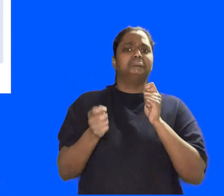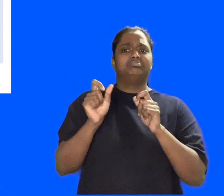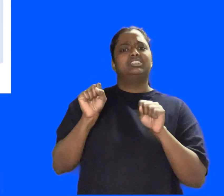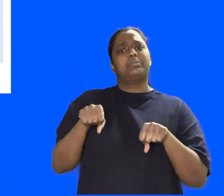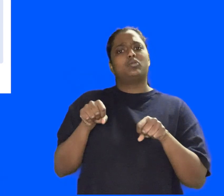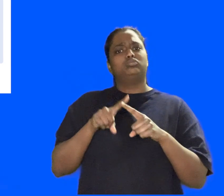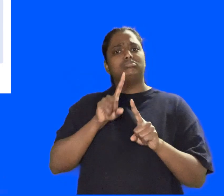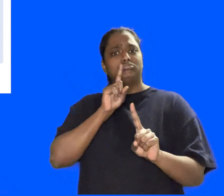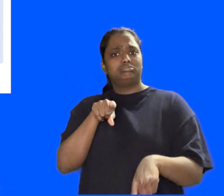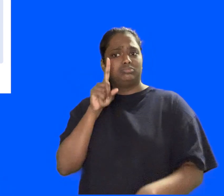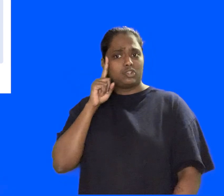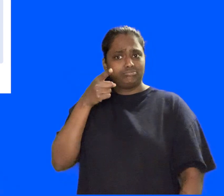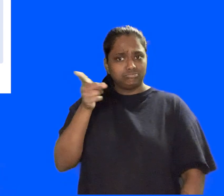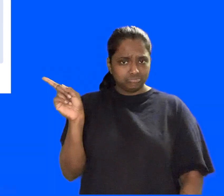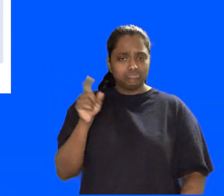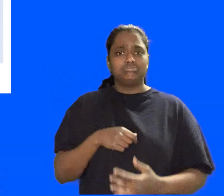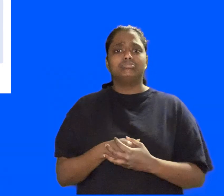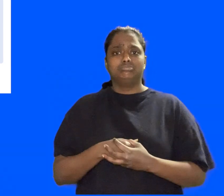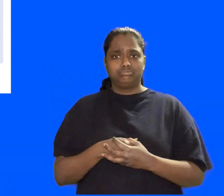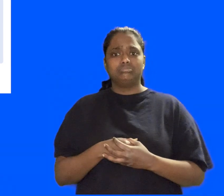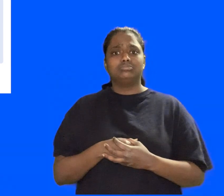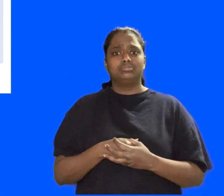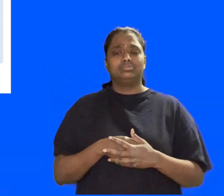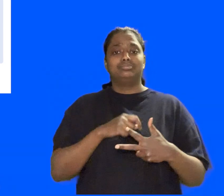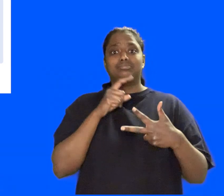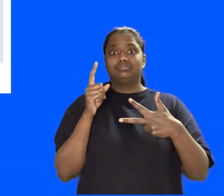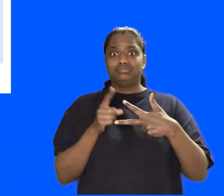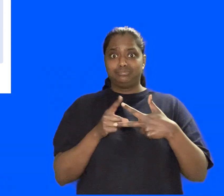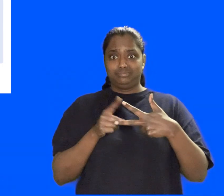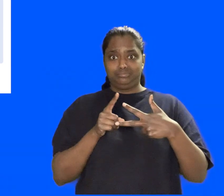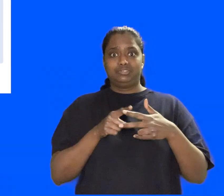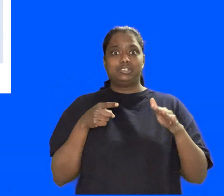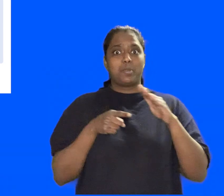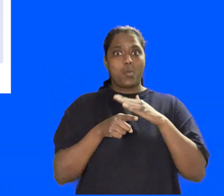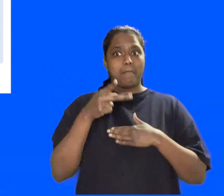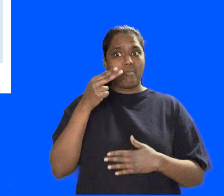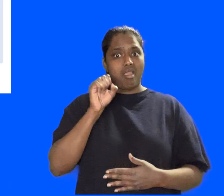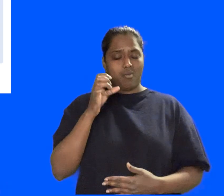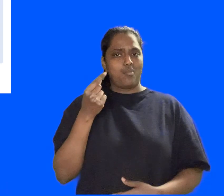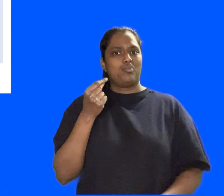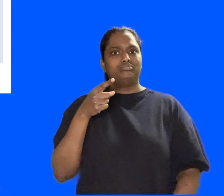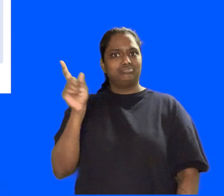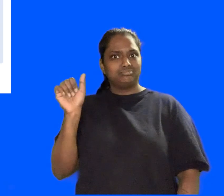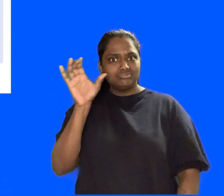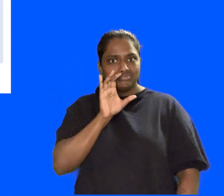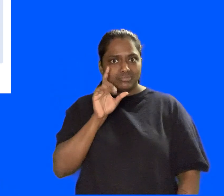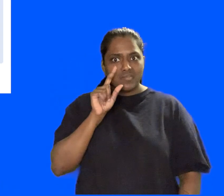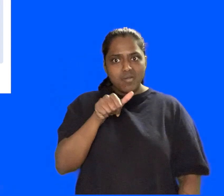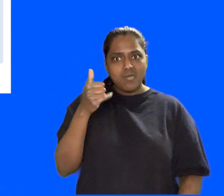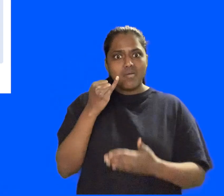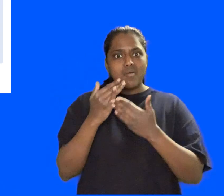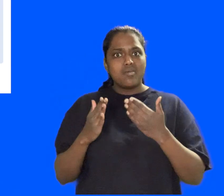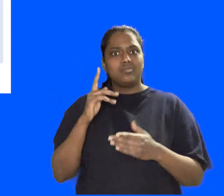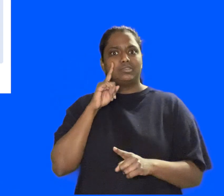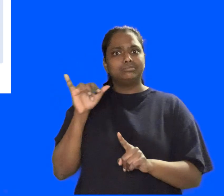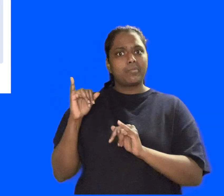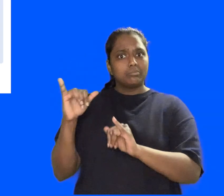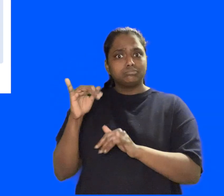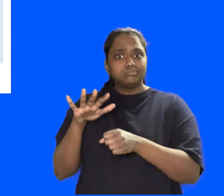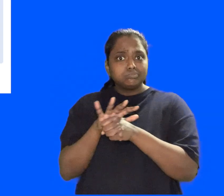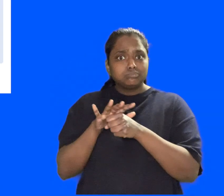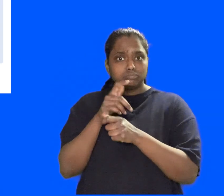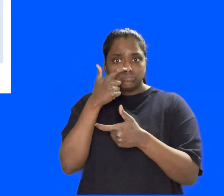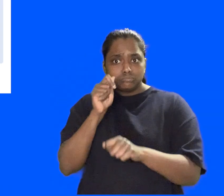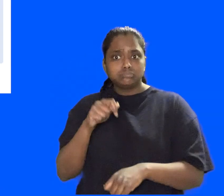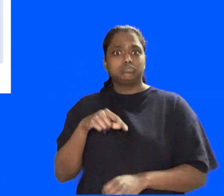in the sharing phase, artists can share their work and what they're looking for, and decide when they feel like connecting with others by being able to adjust others'